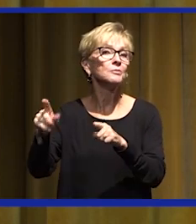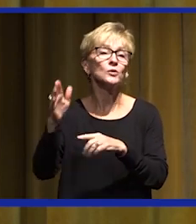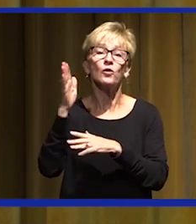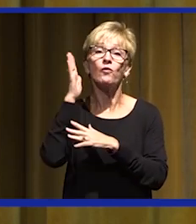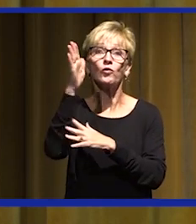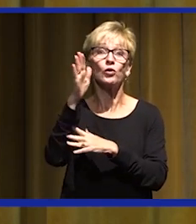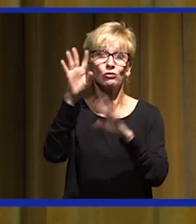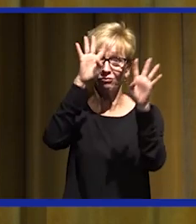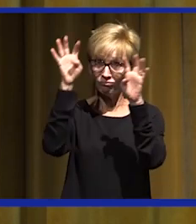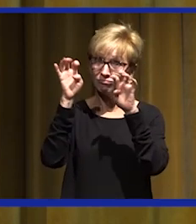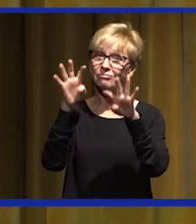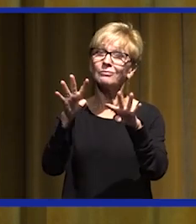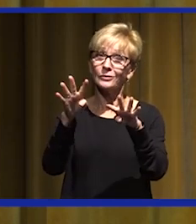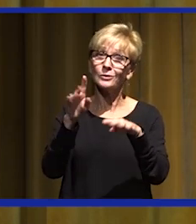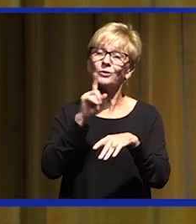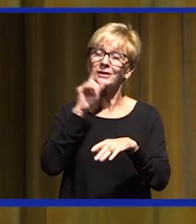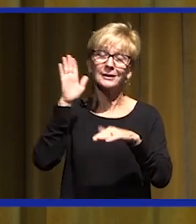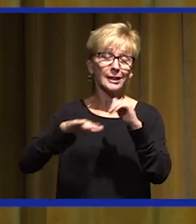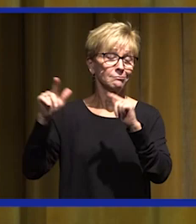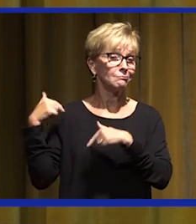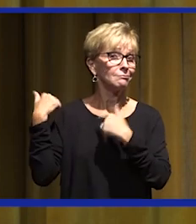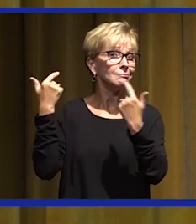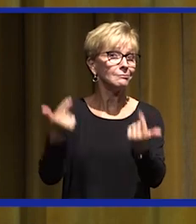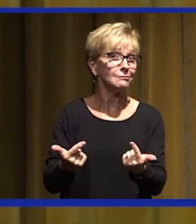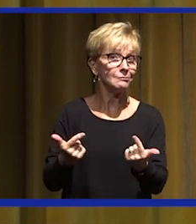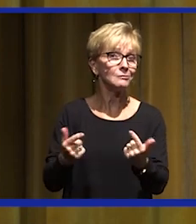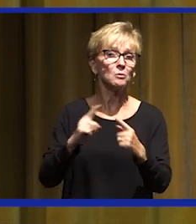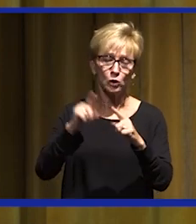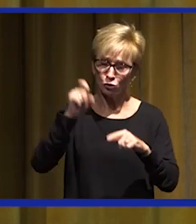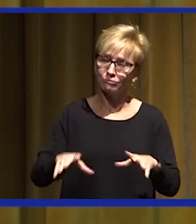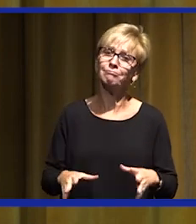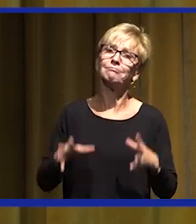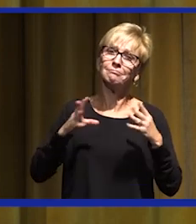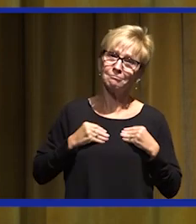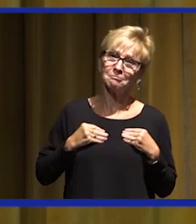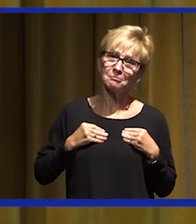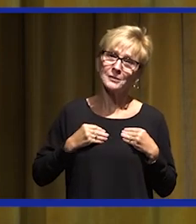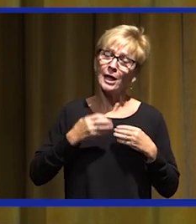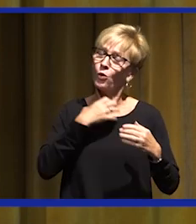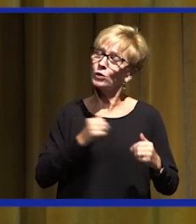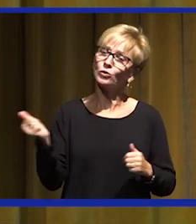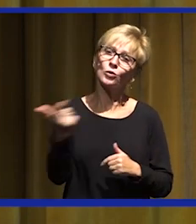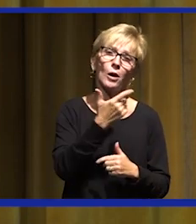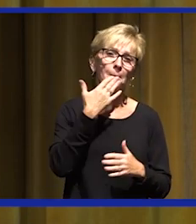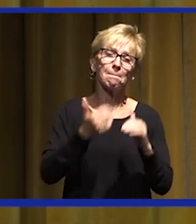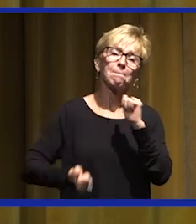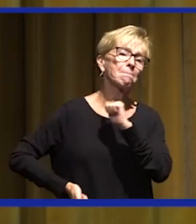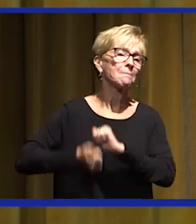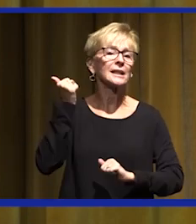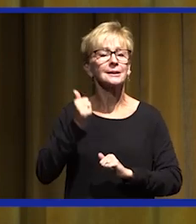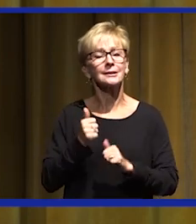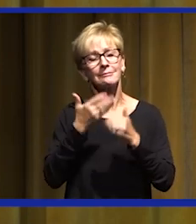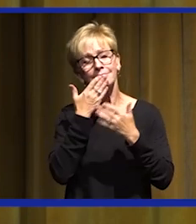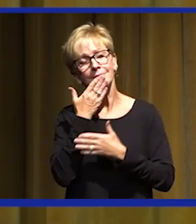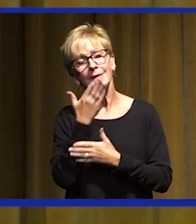even more of a mystery than ever, but we should embrace that. And I wish you all the very best. Thank you.